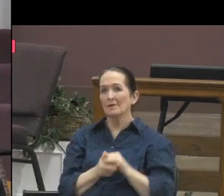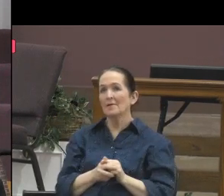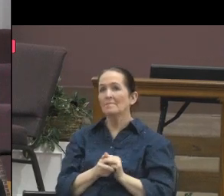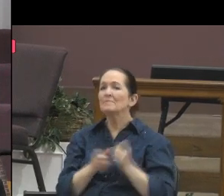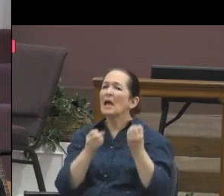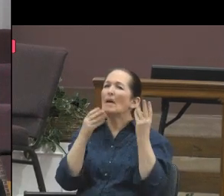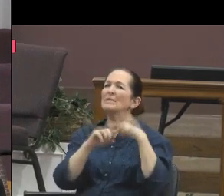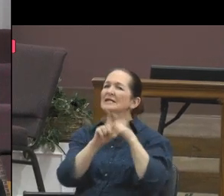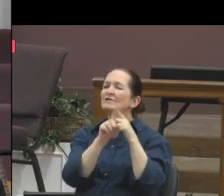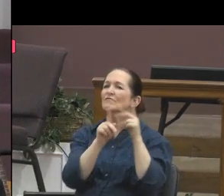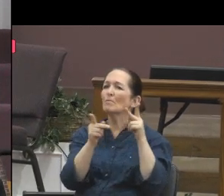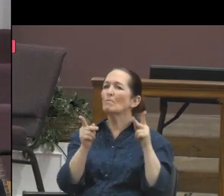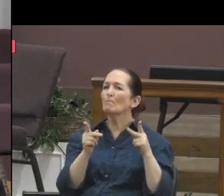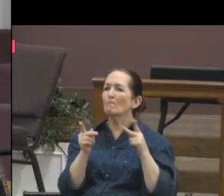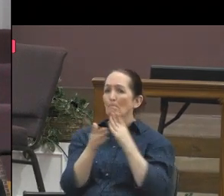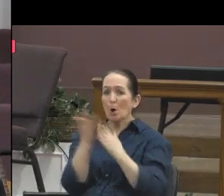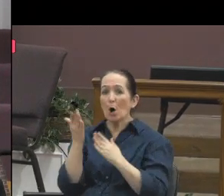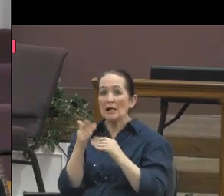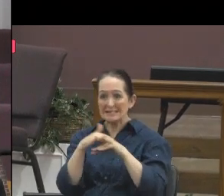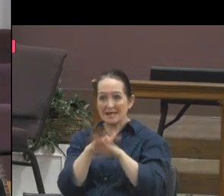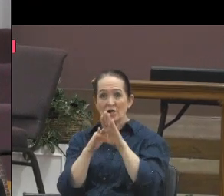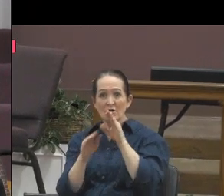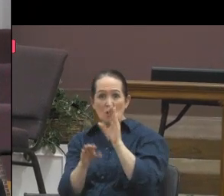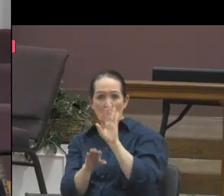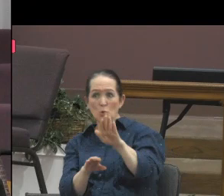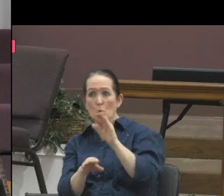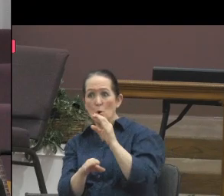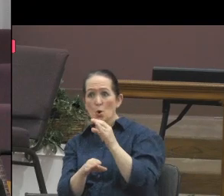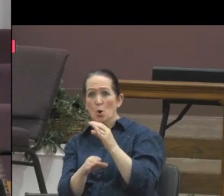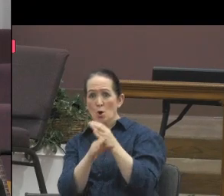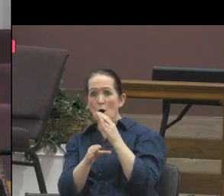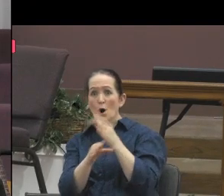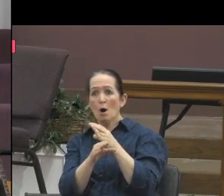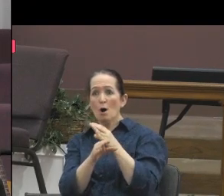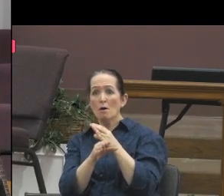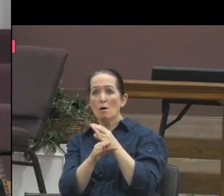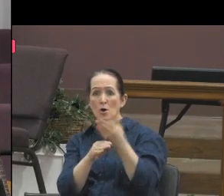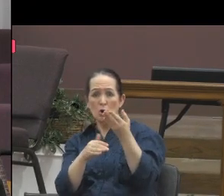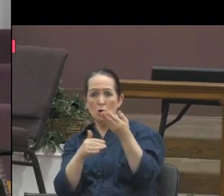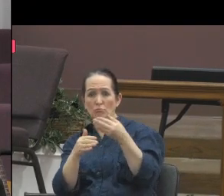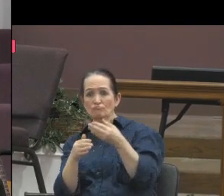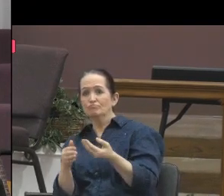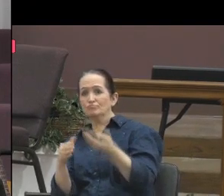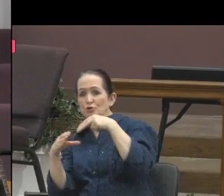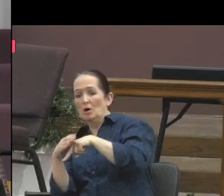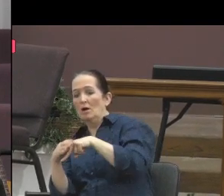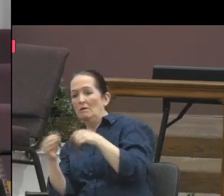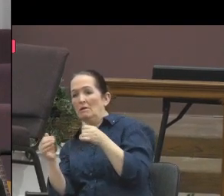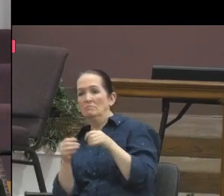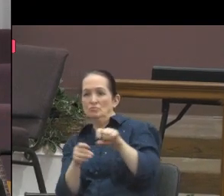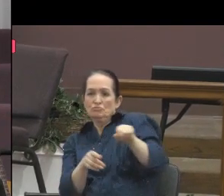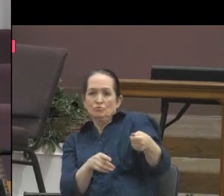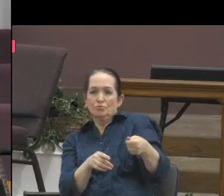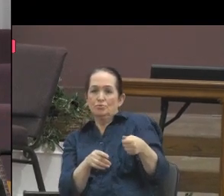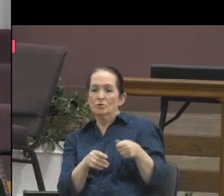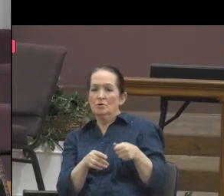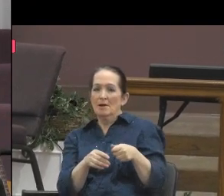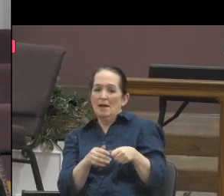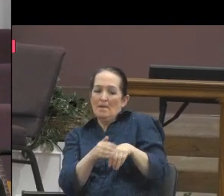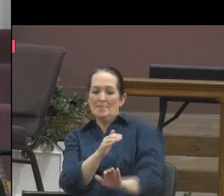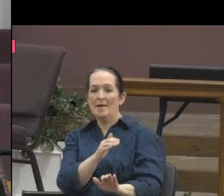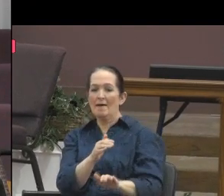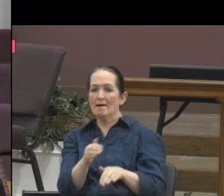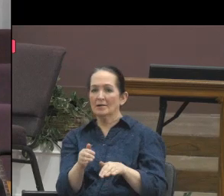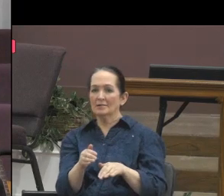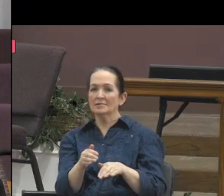How many different parts are in that car that you got in and simply turned a key and pushed a gas pedal and a brake pedal and used